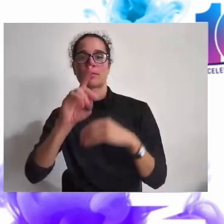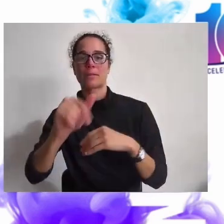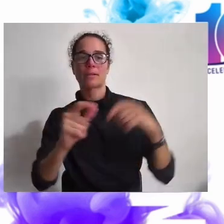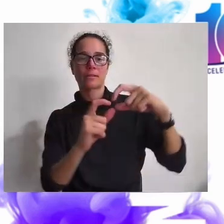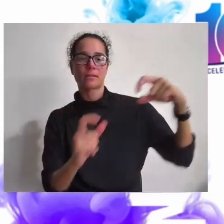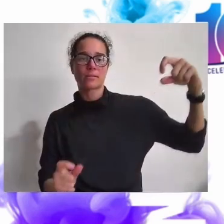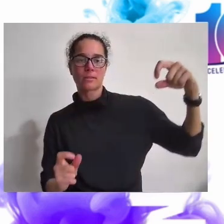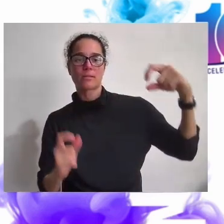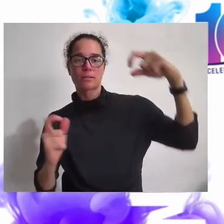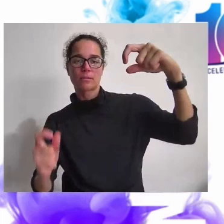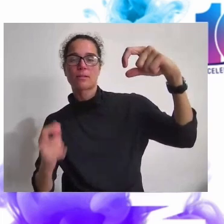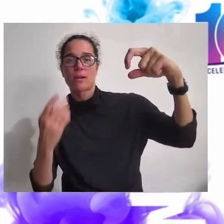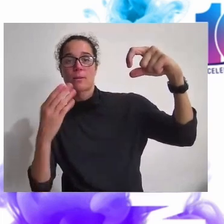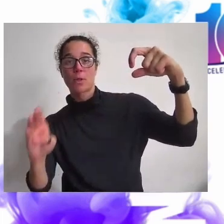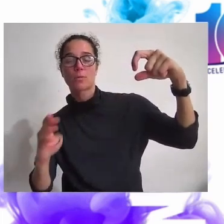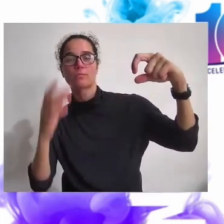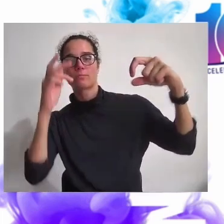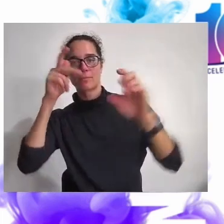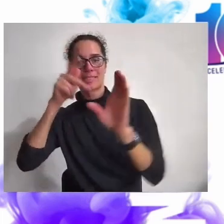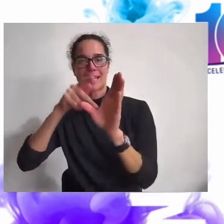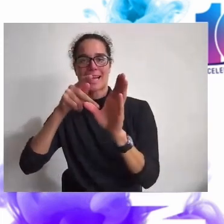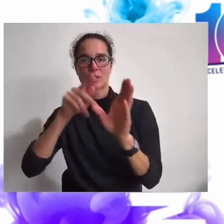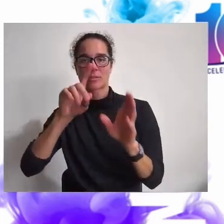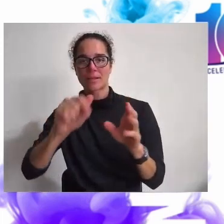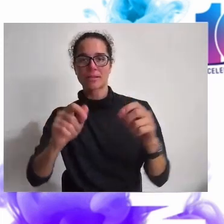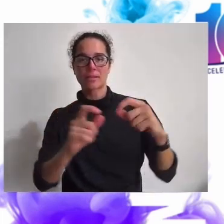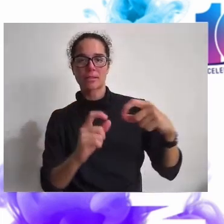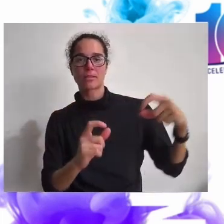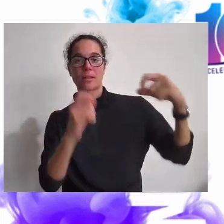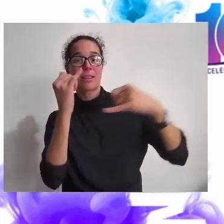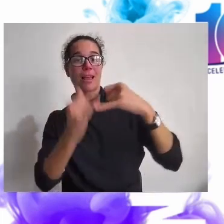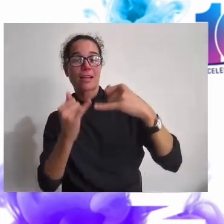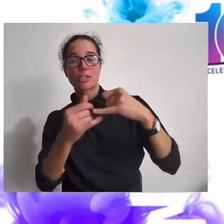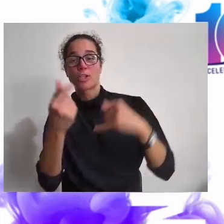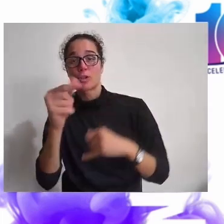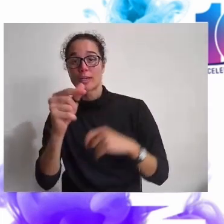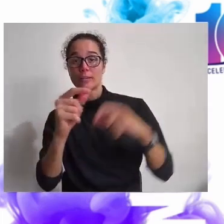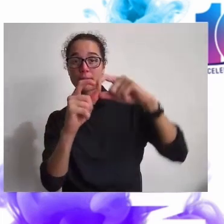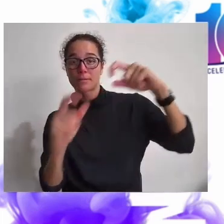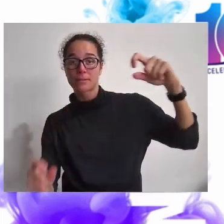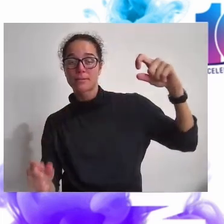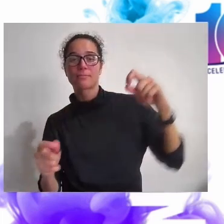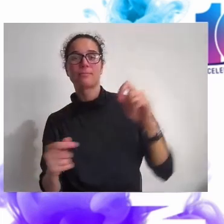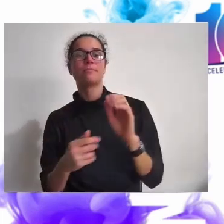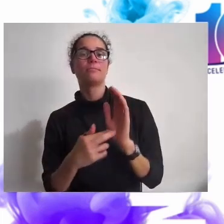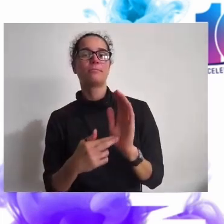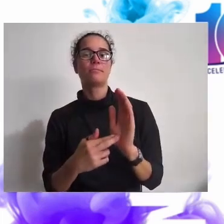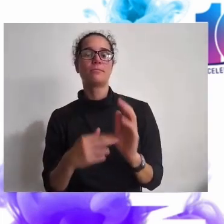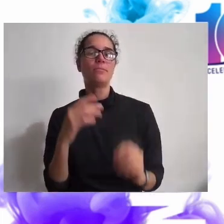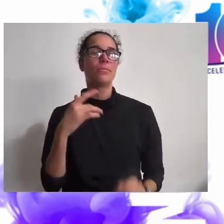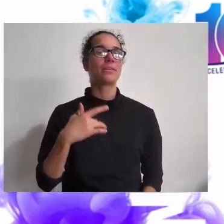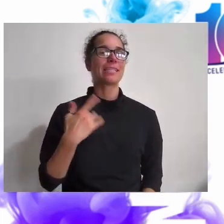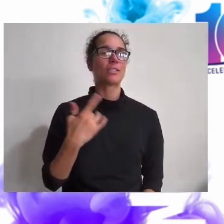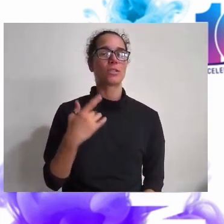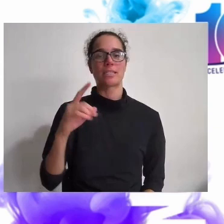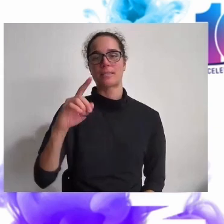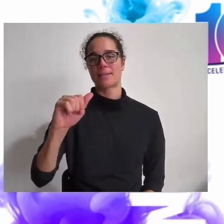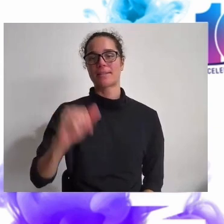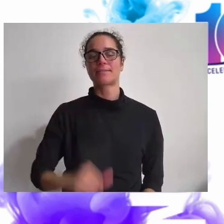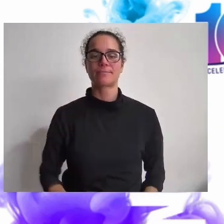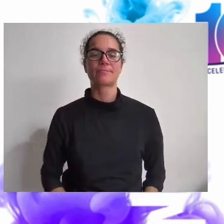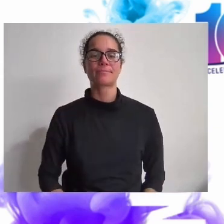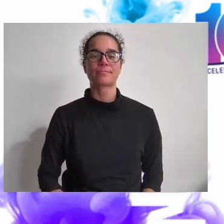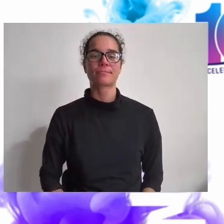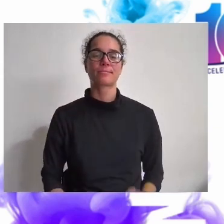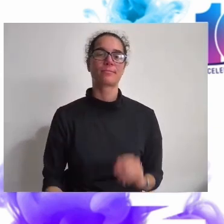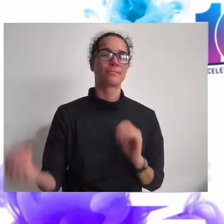represents psychiatric disabilities, and the green stripe represents sensory disabilities. Again,